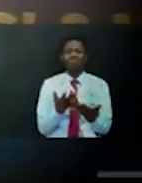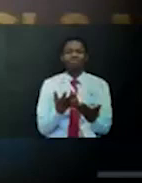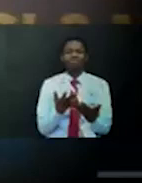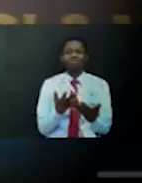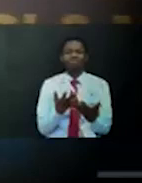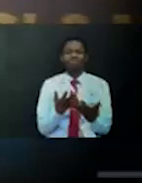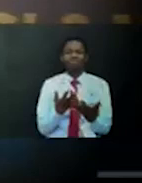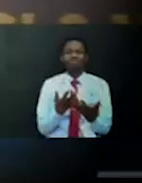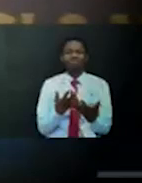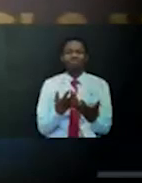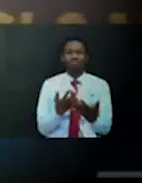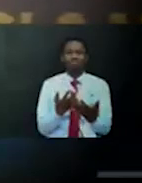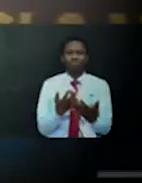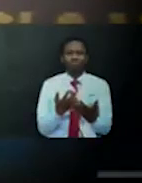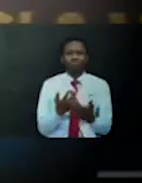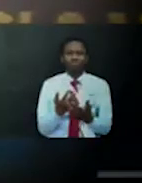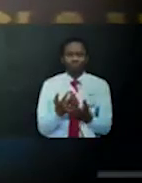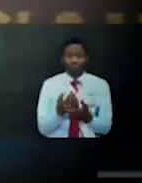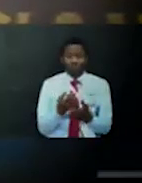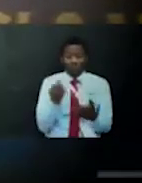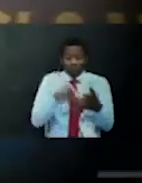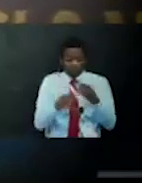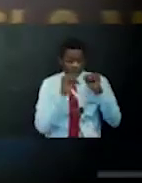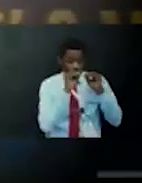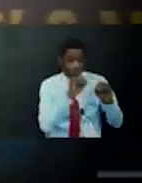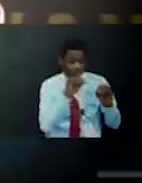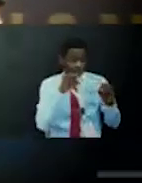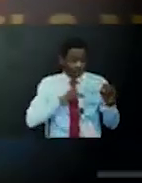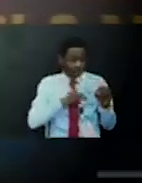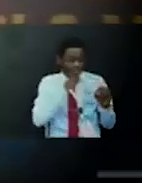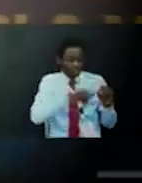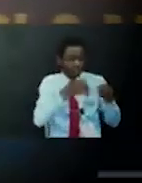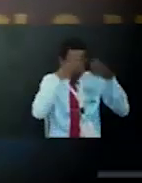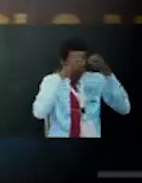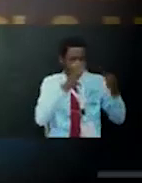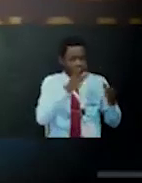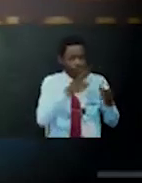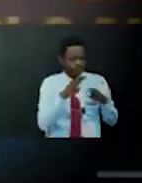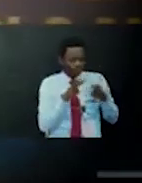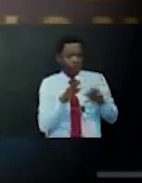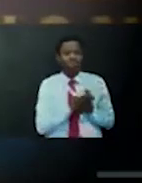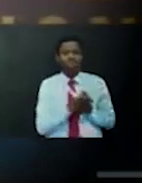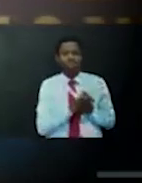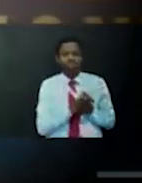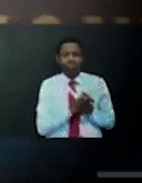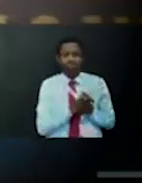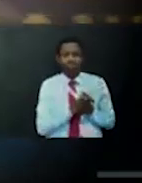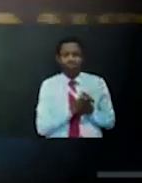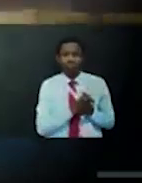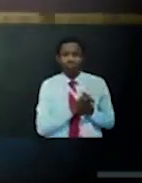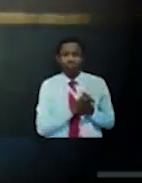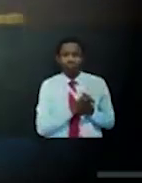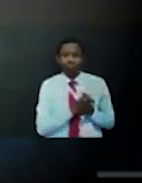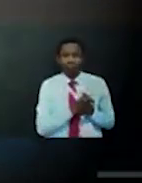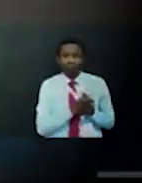You see, what you put in is what you get. If you create all this fear in your people, you can't stop them from